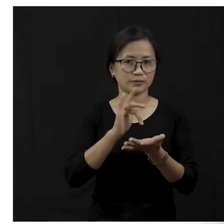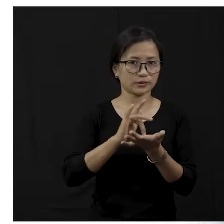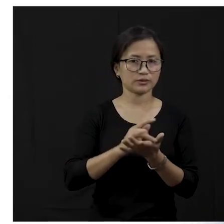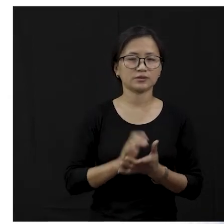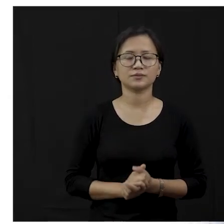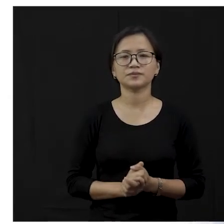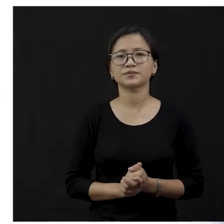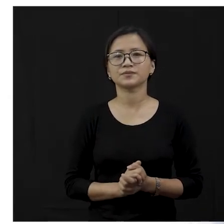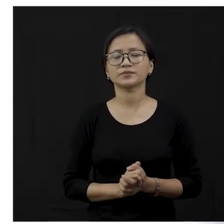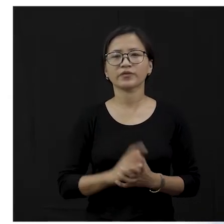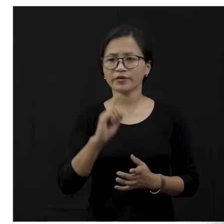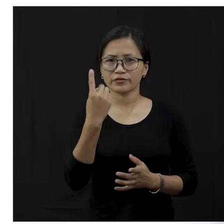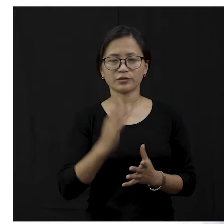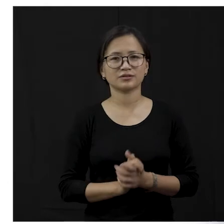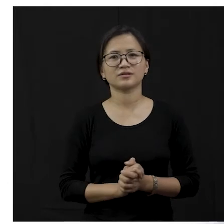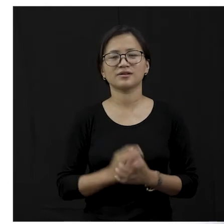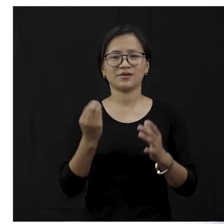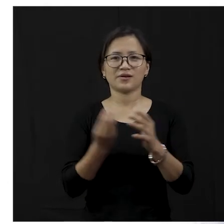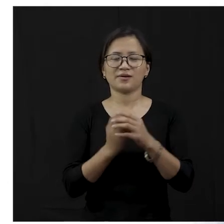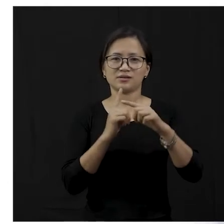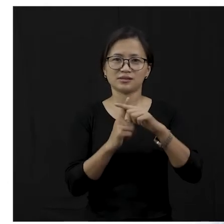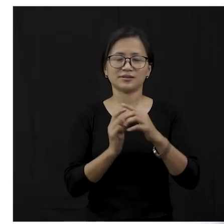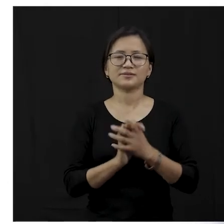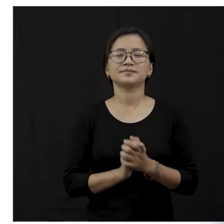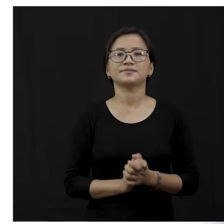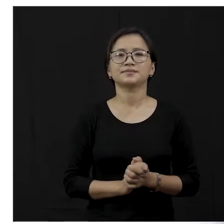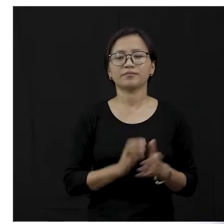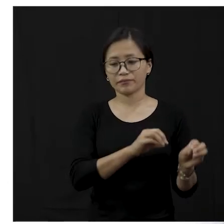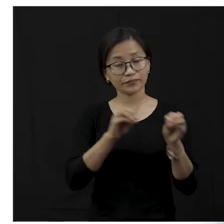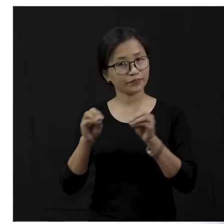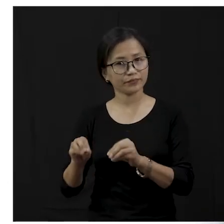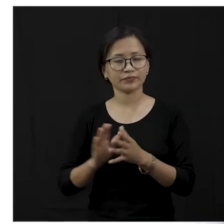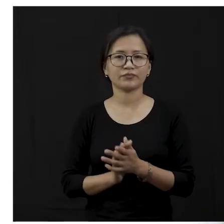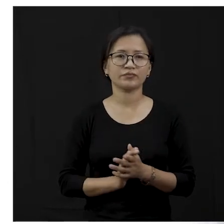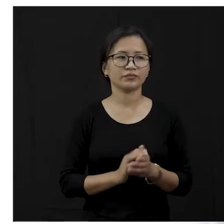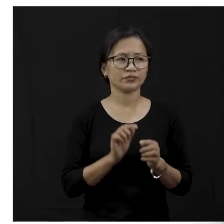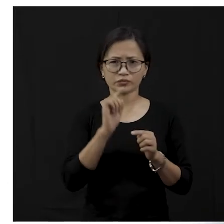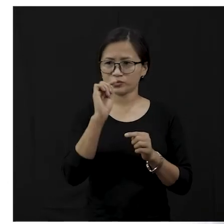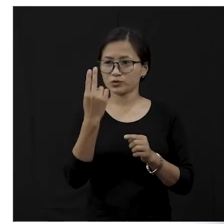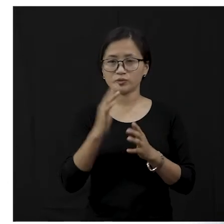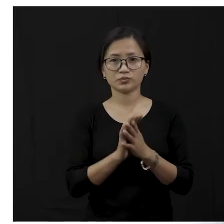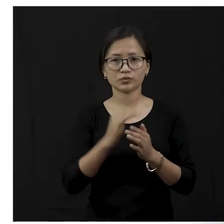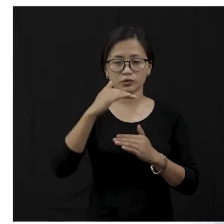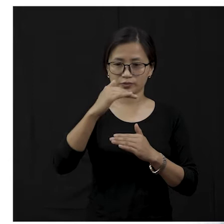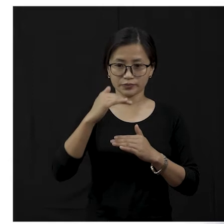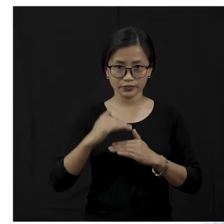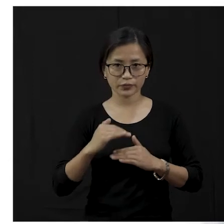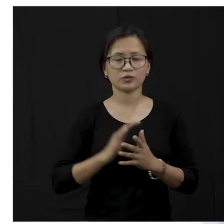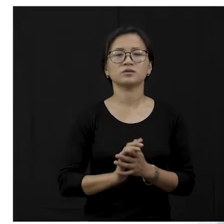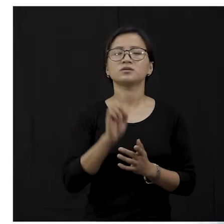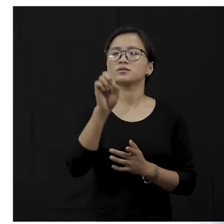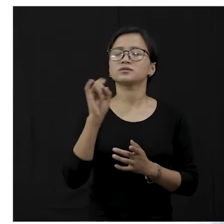place. First, add 20 by moving 2 rows down from